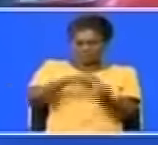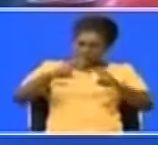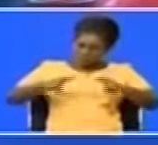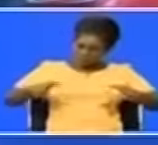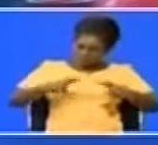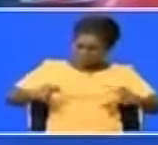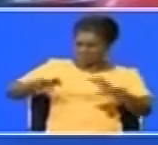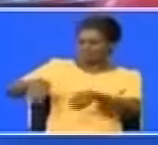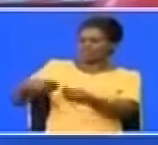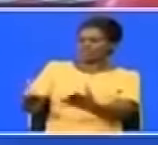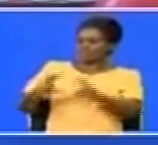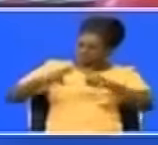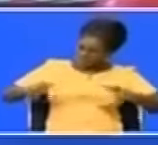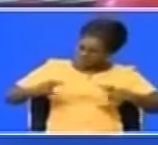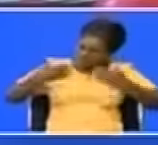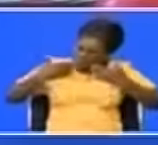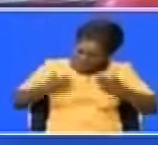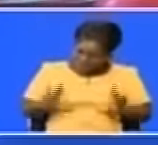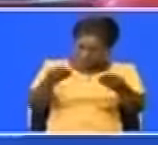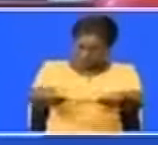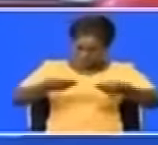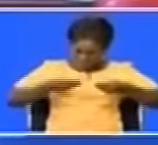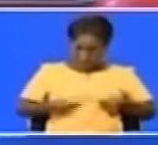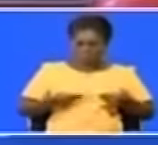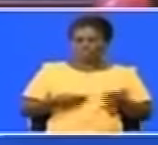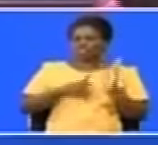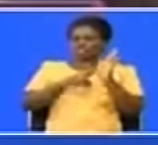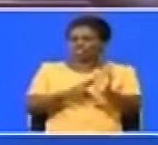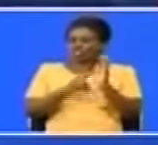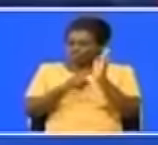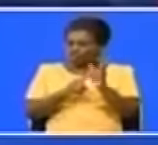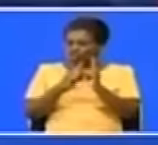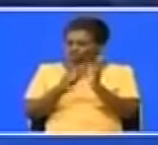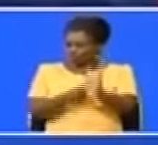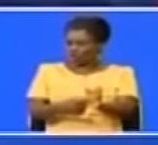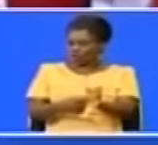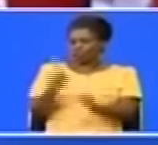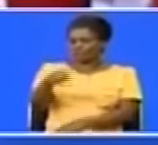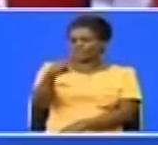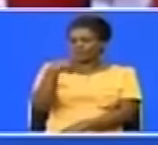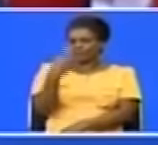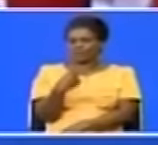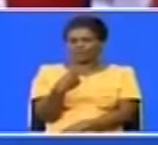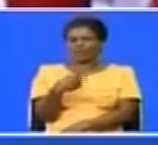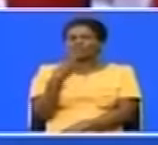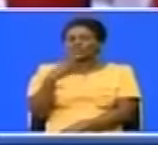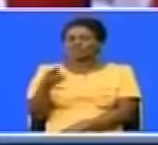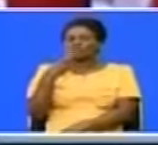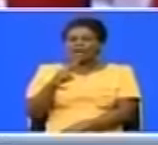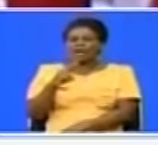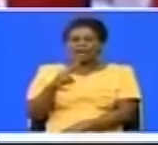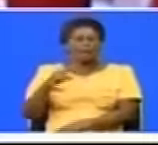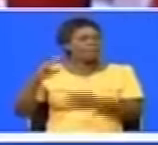investigating arms to do the investigation and bring to books the culprits. So this sugar has become